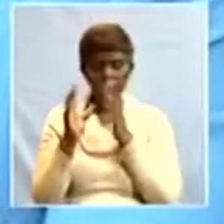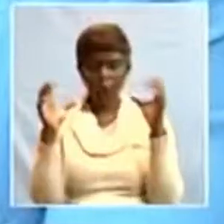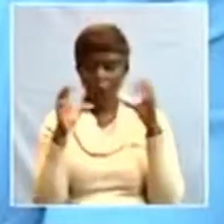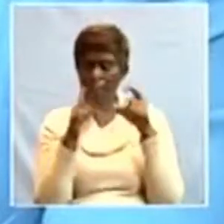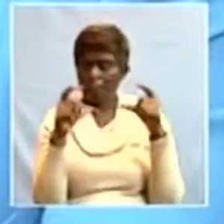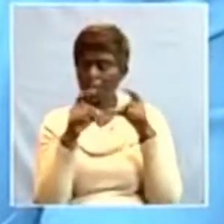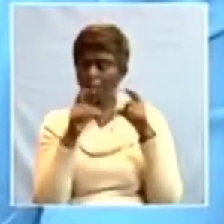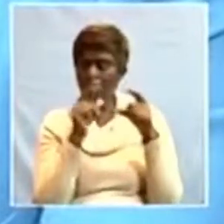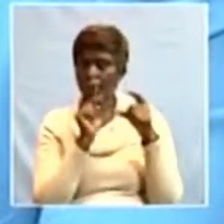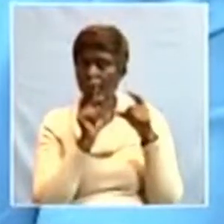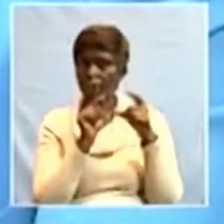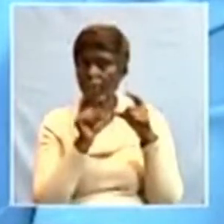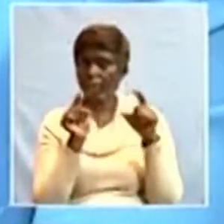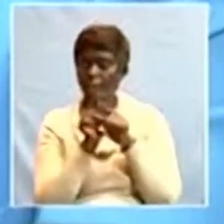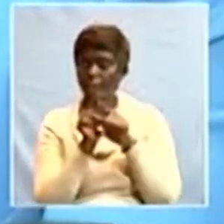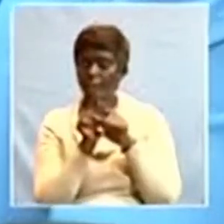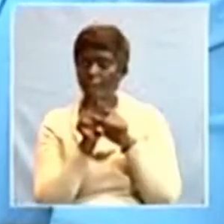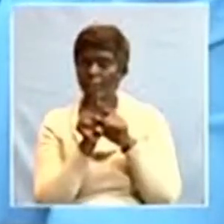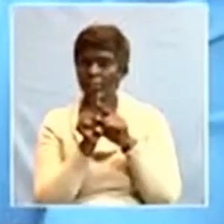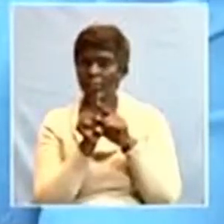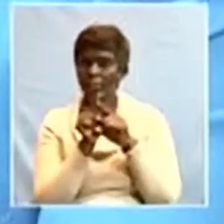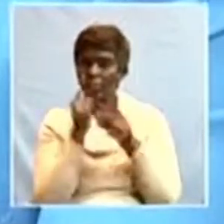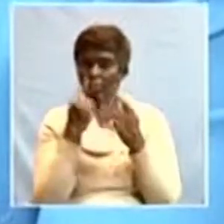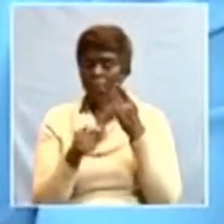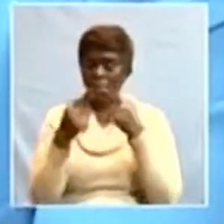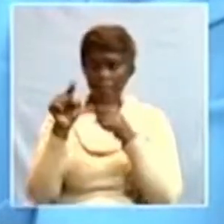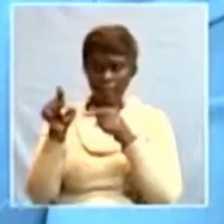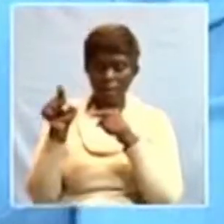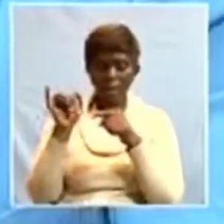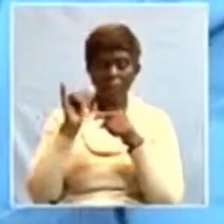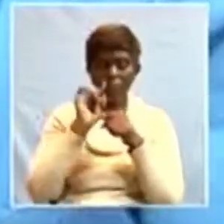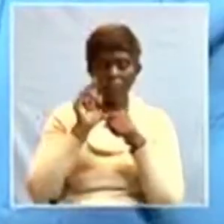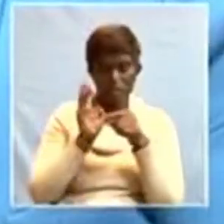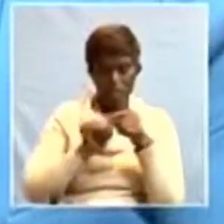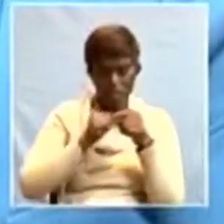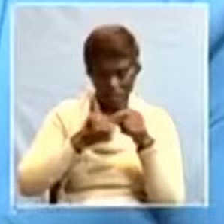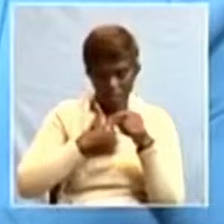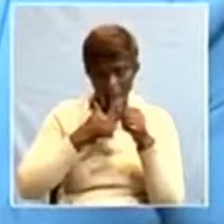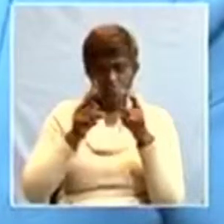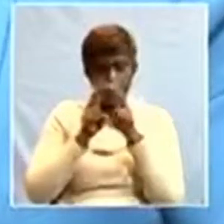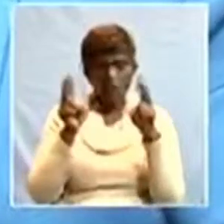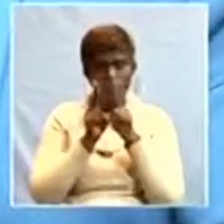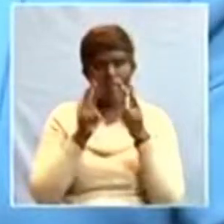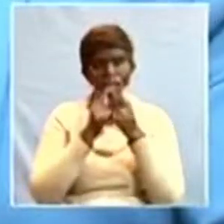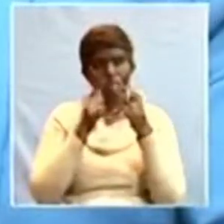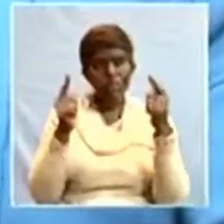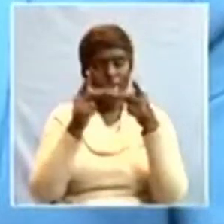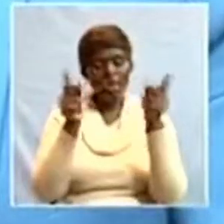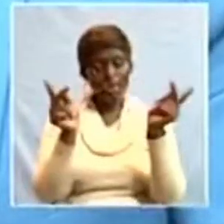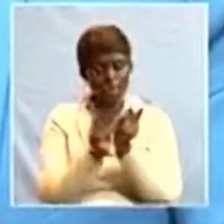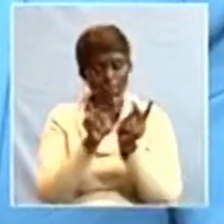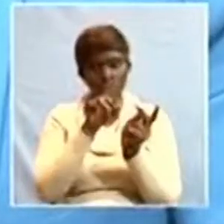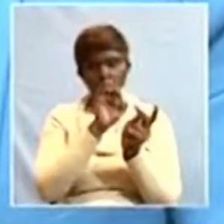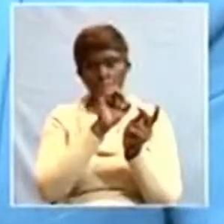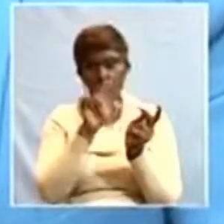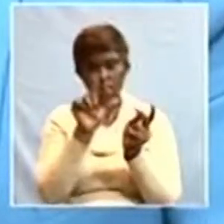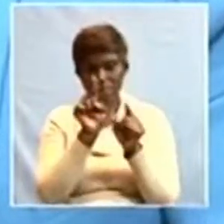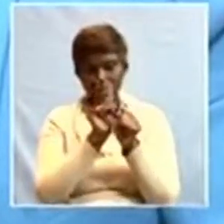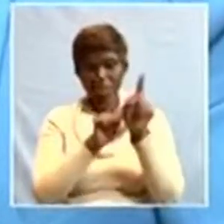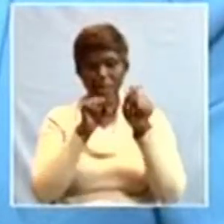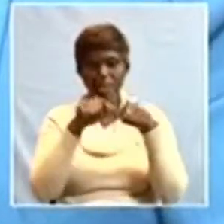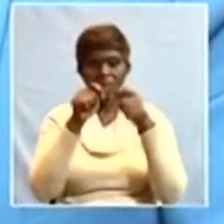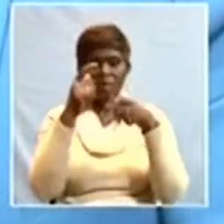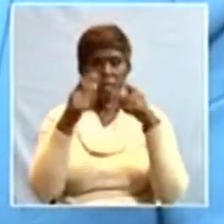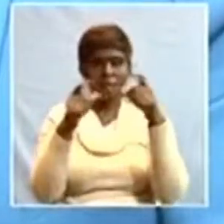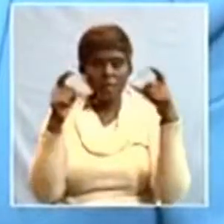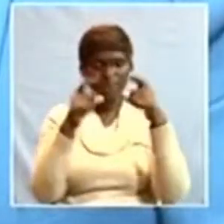cards. What is on the ground is that we have a very, very big book, and then we issue the disability cards